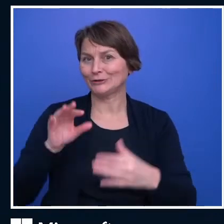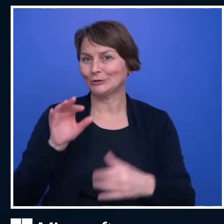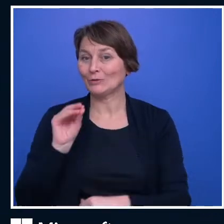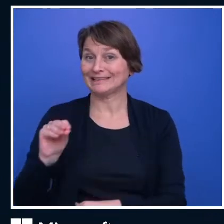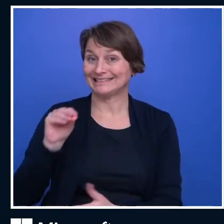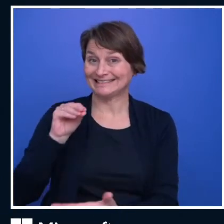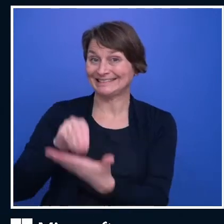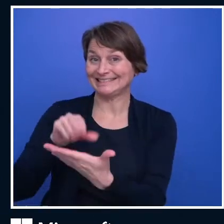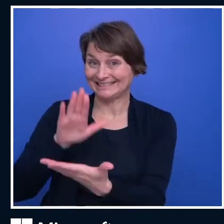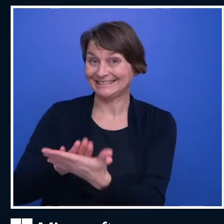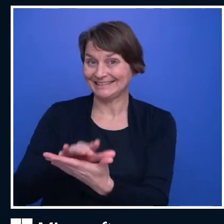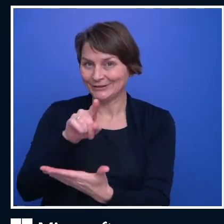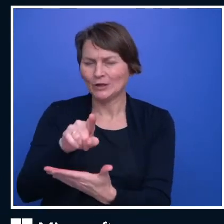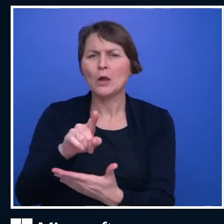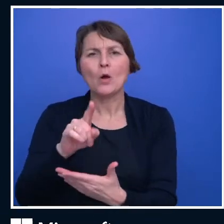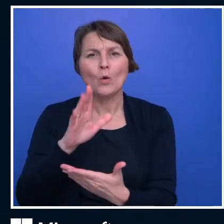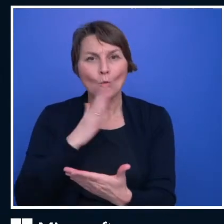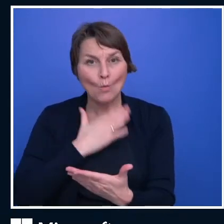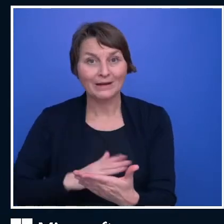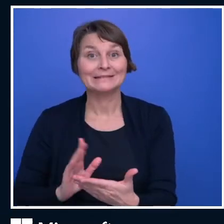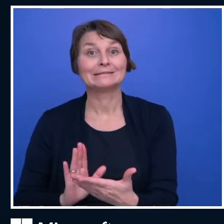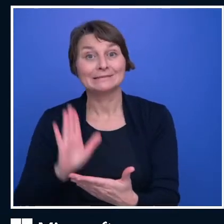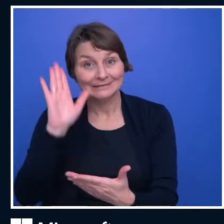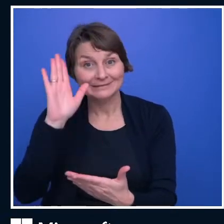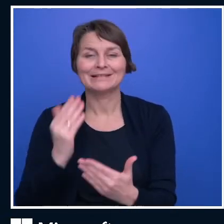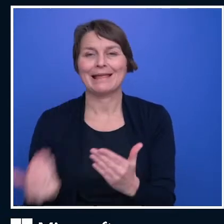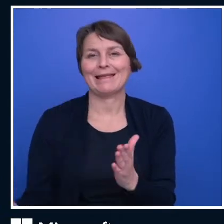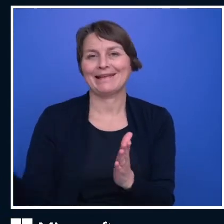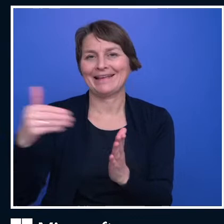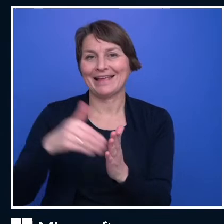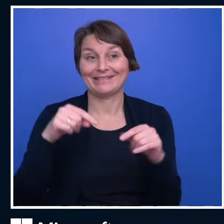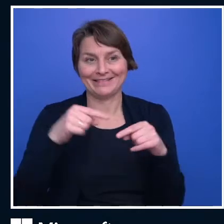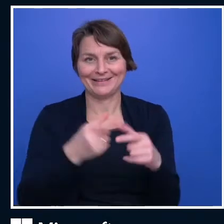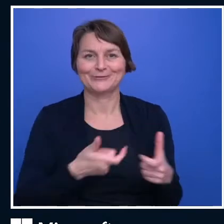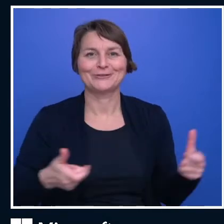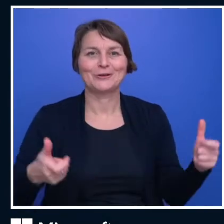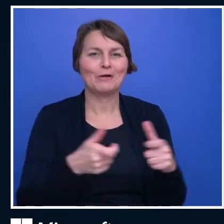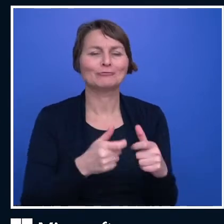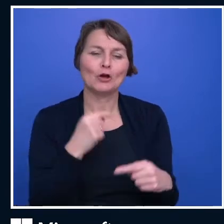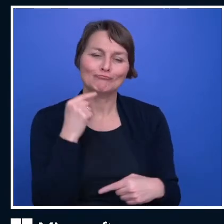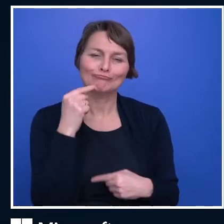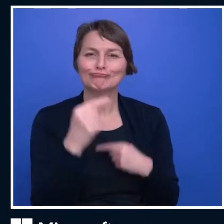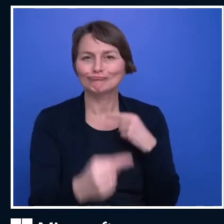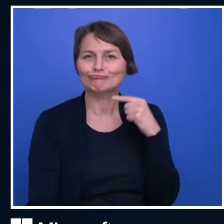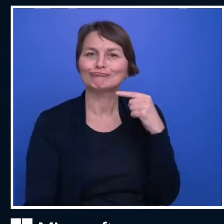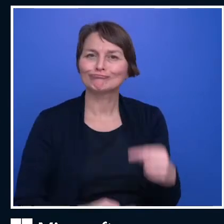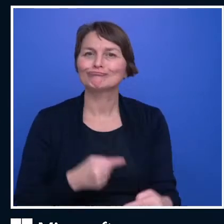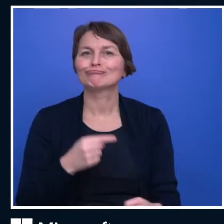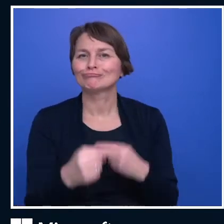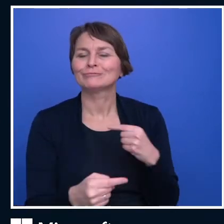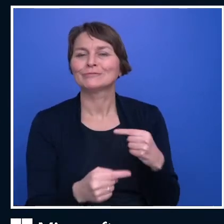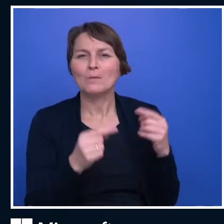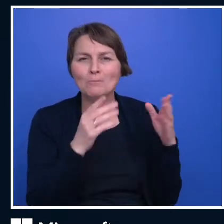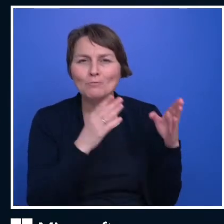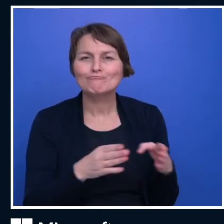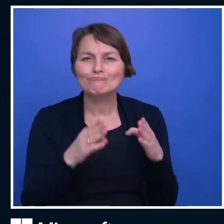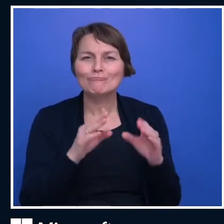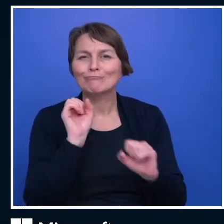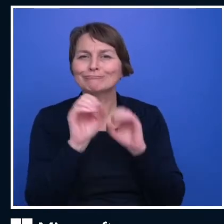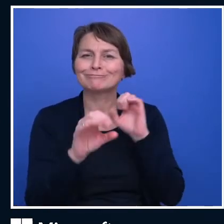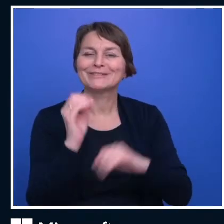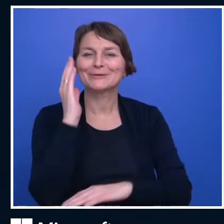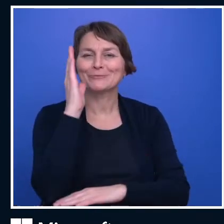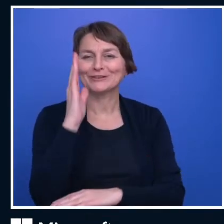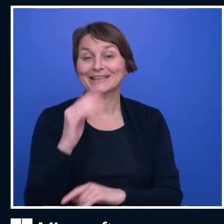would help us get this project ongoing and prepare more and more interesting talks for you.